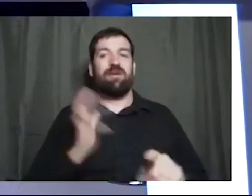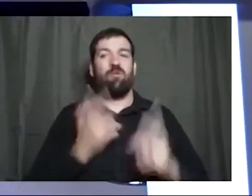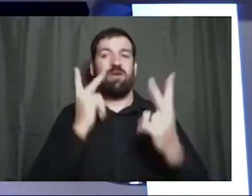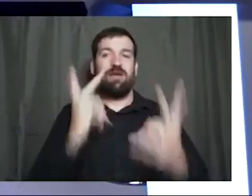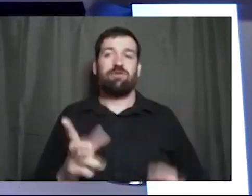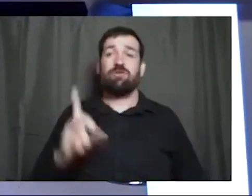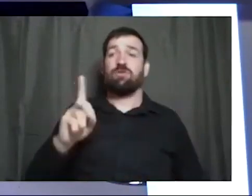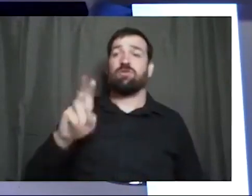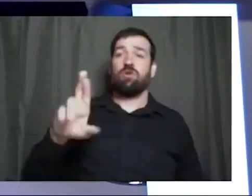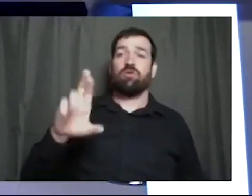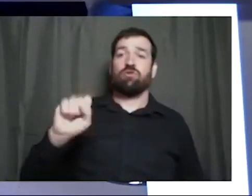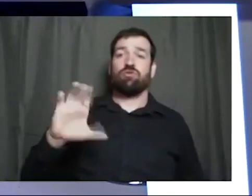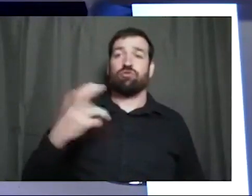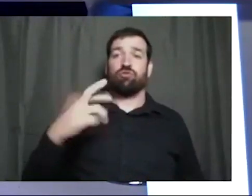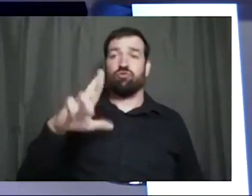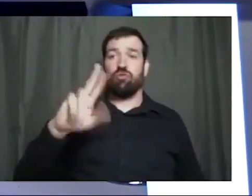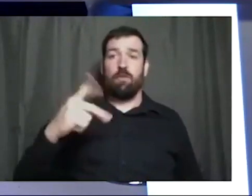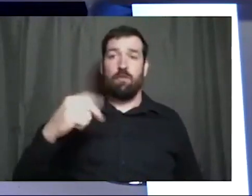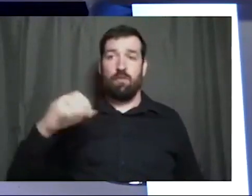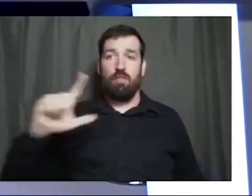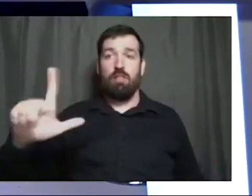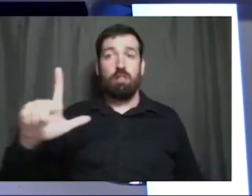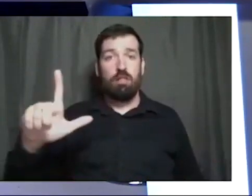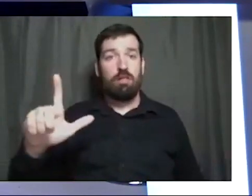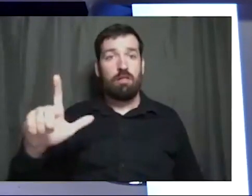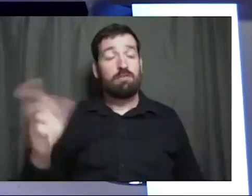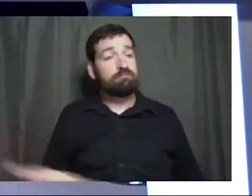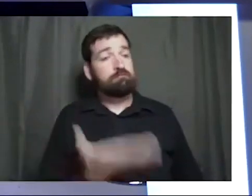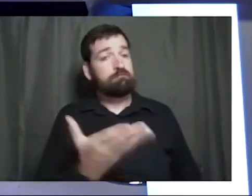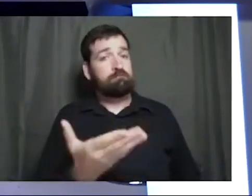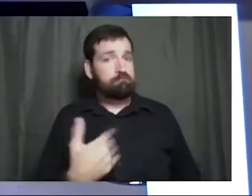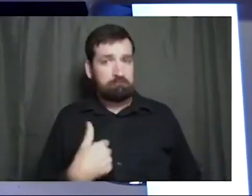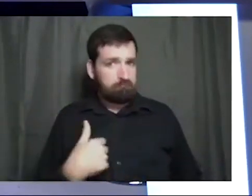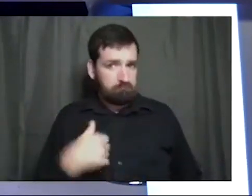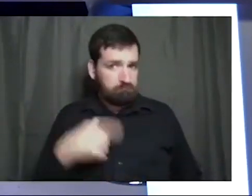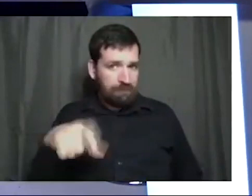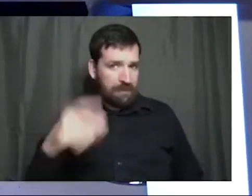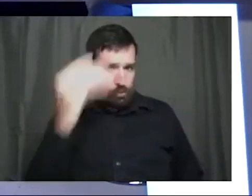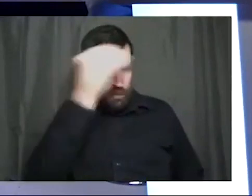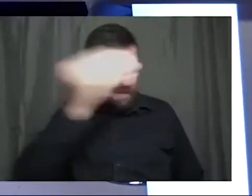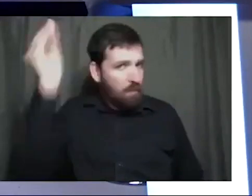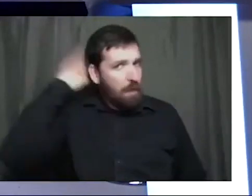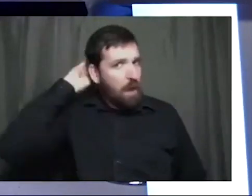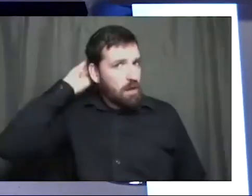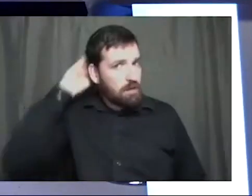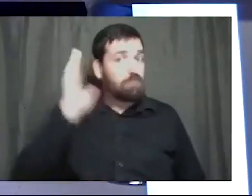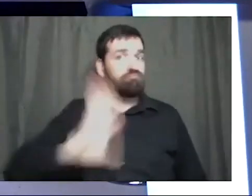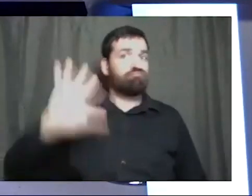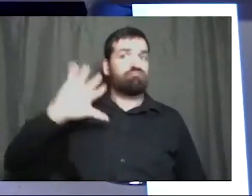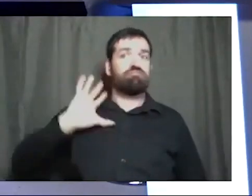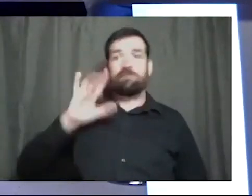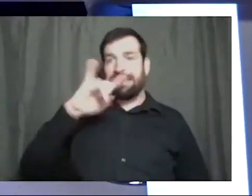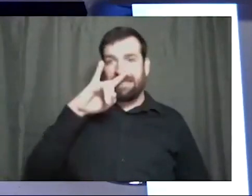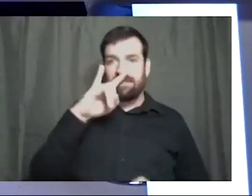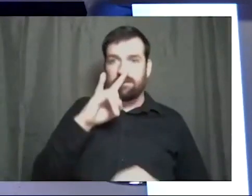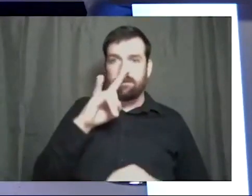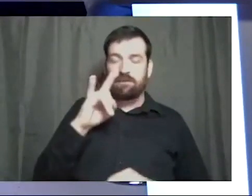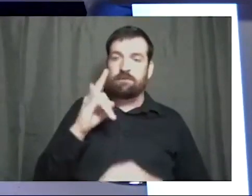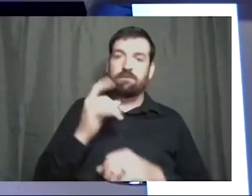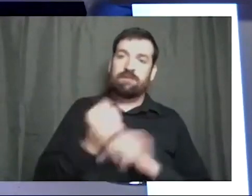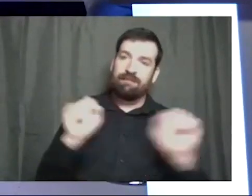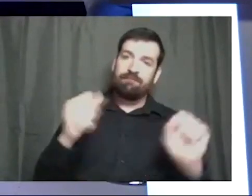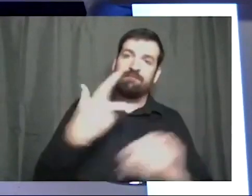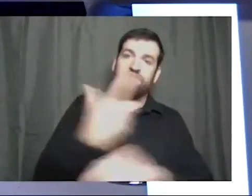start with you. What do we need to be keeping in mind? It was just getting our kids back safely to the field, but now we have the